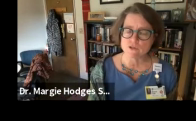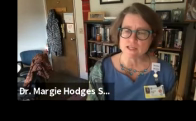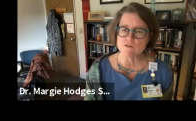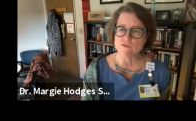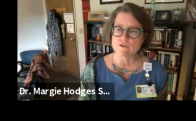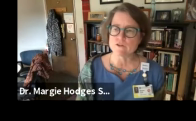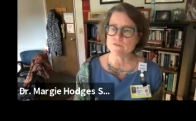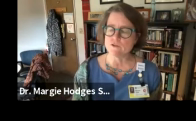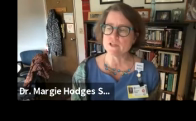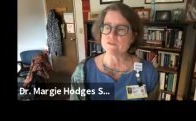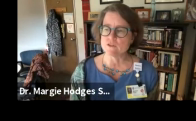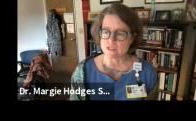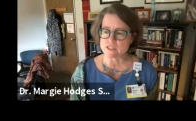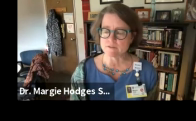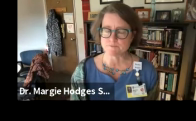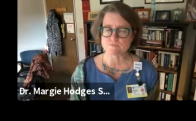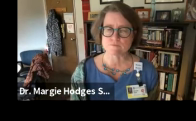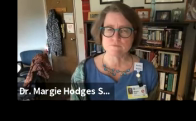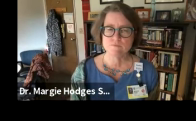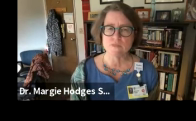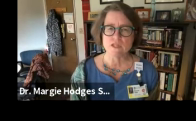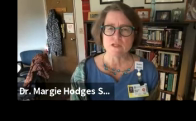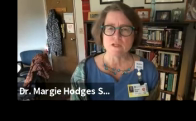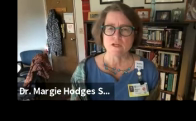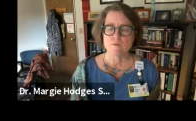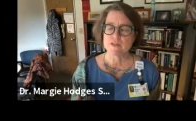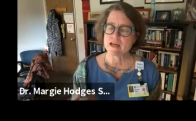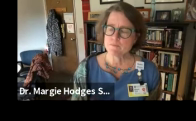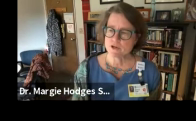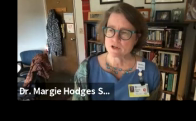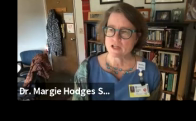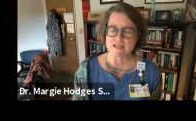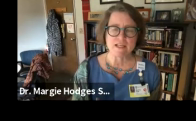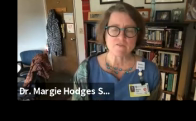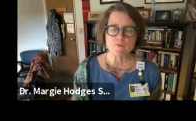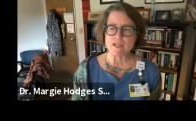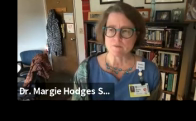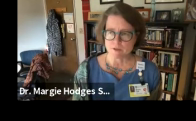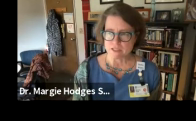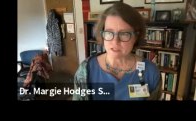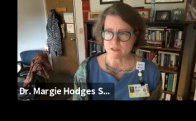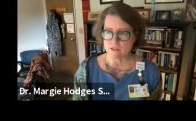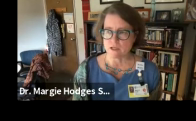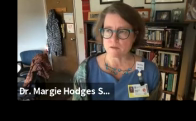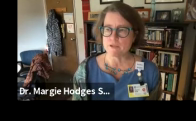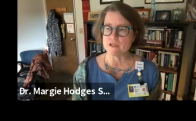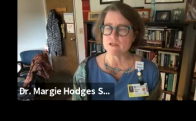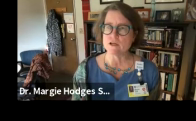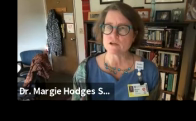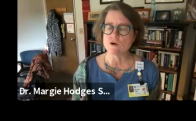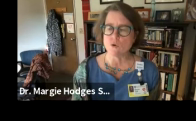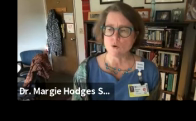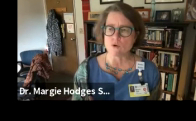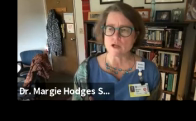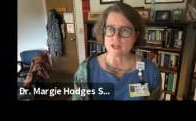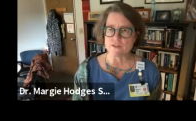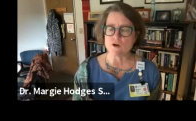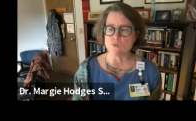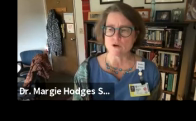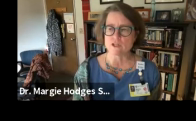was created for the flu influenza. That protocol had never been implemented, but the